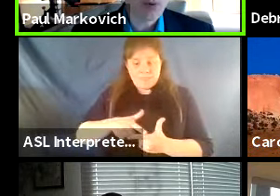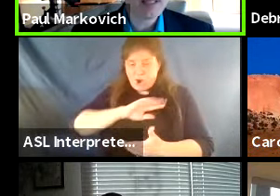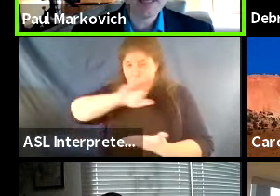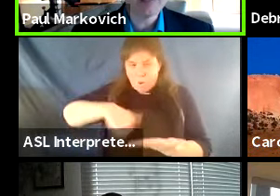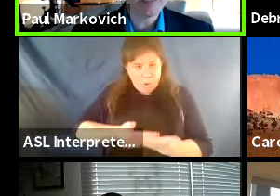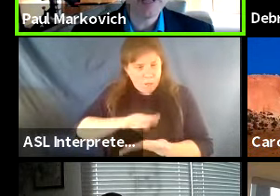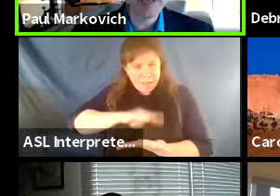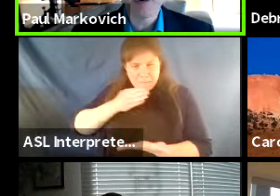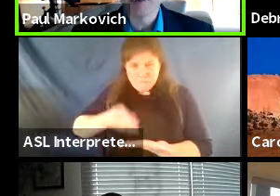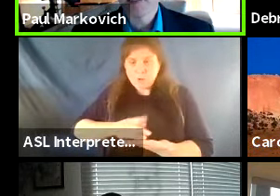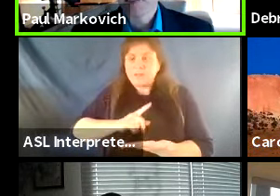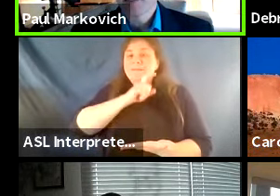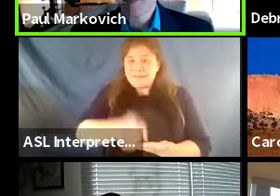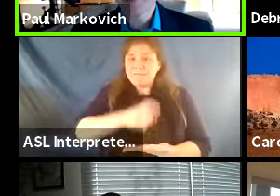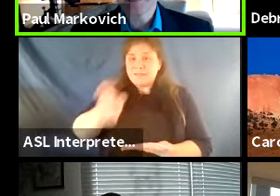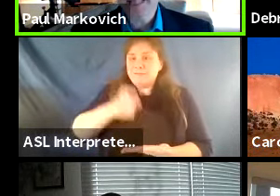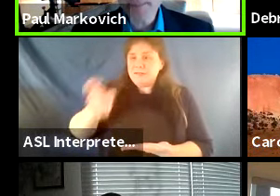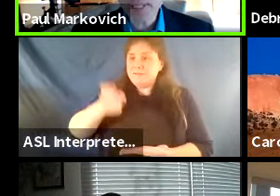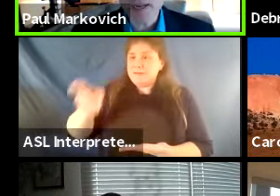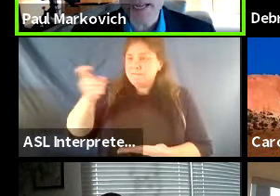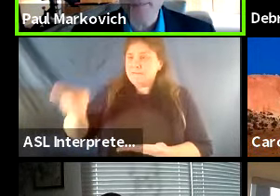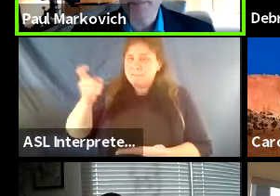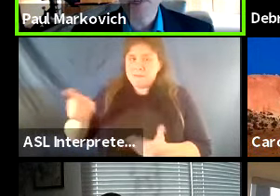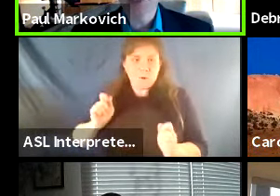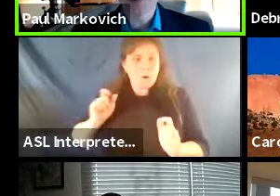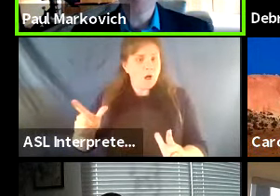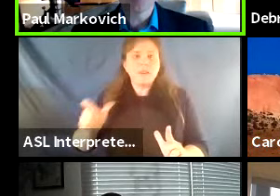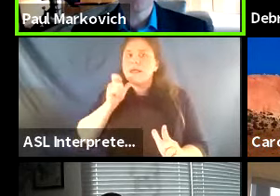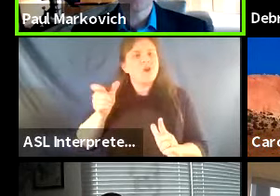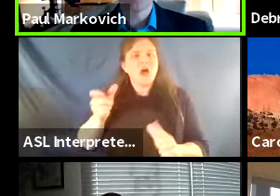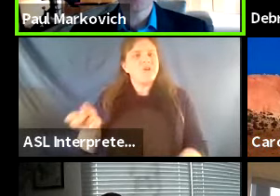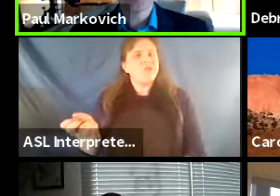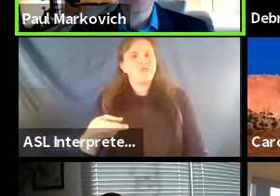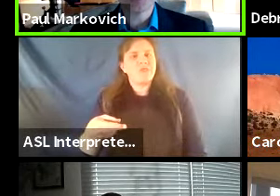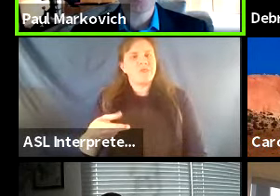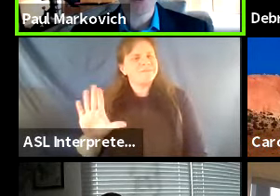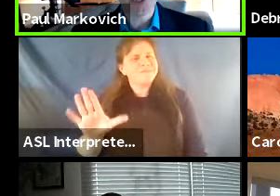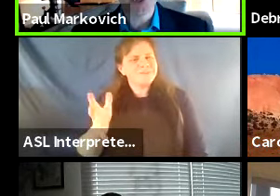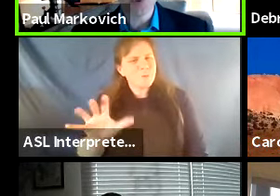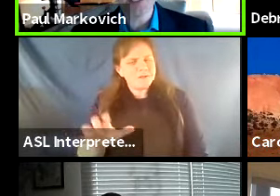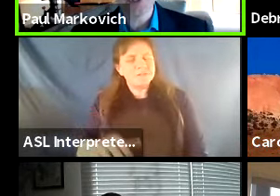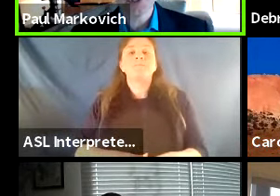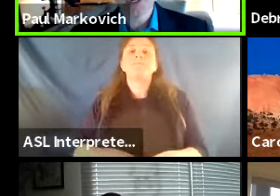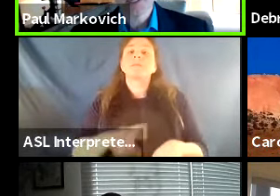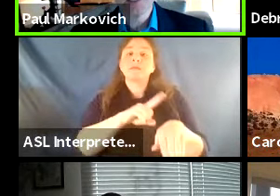that waste is not there. At the same time, there's a number of situations where if